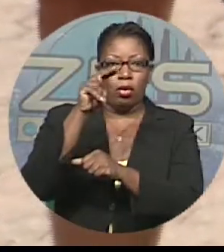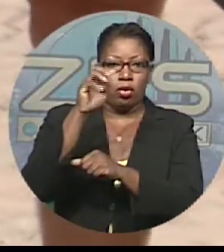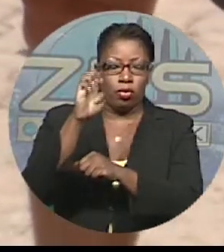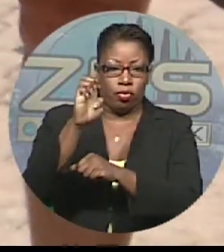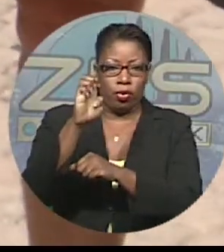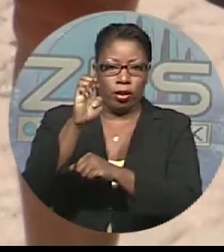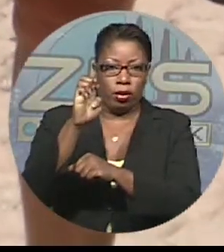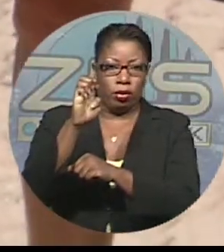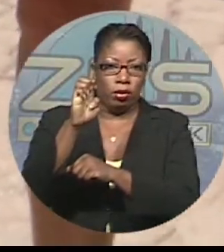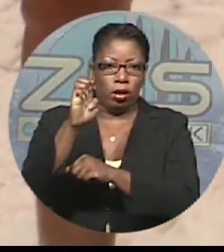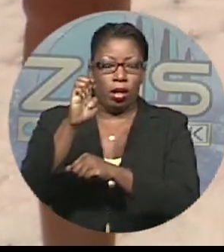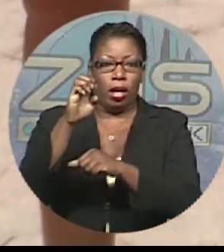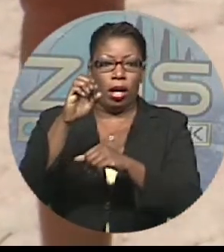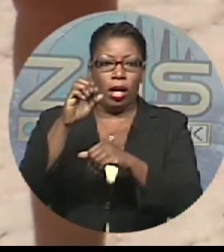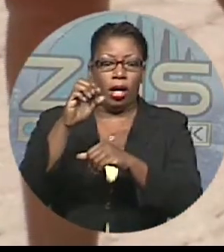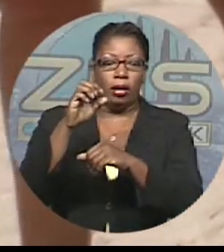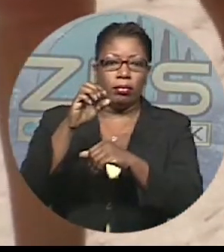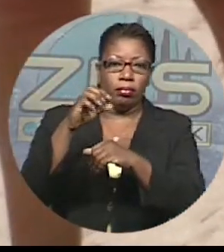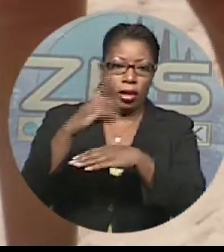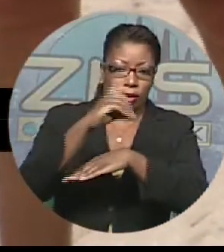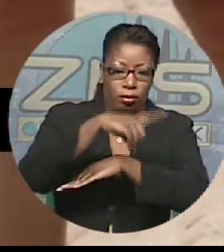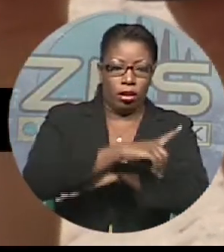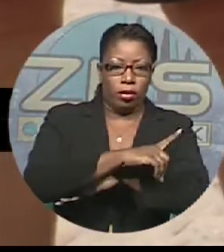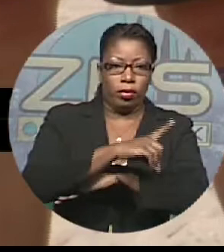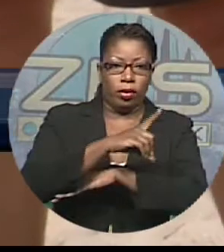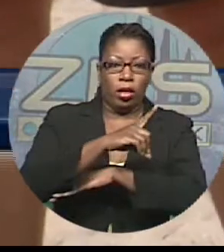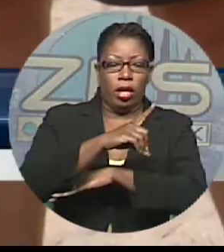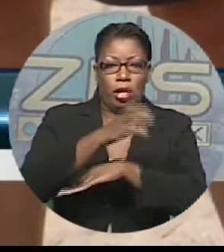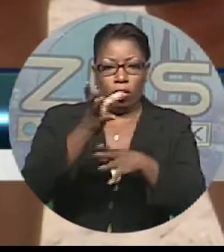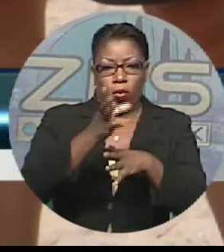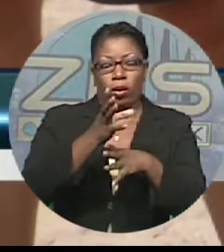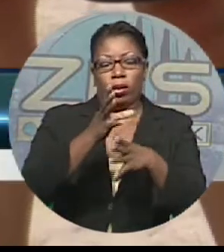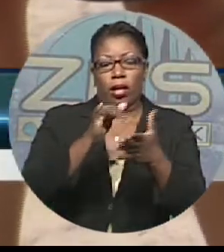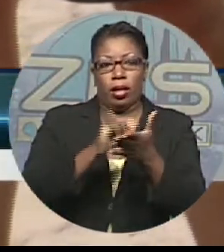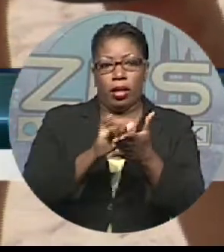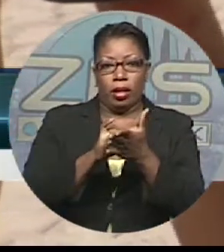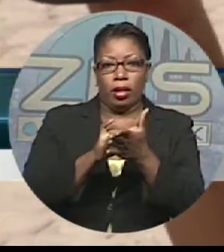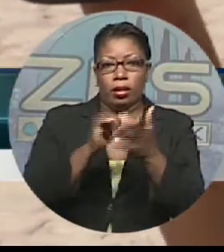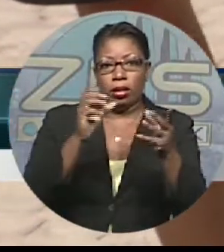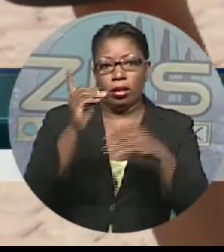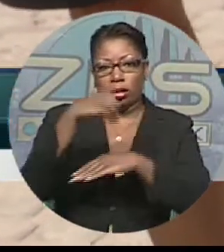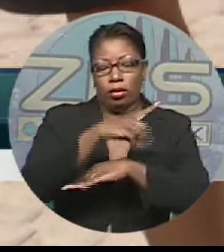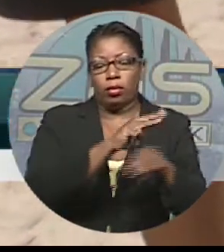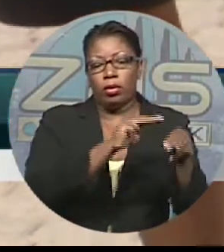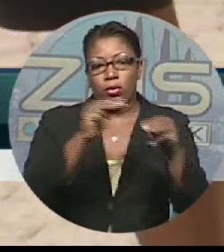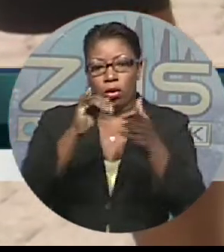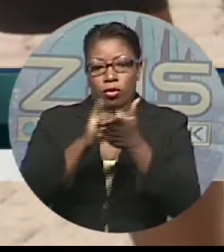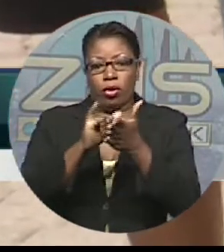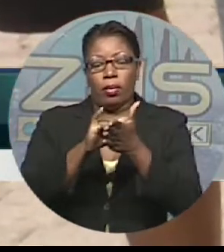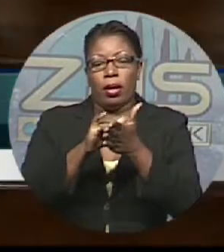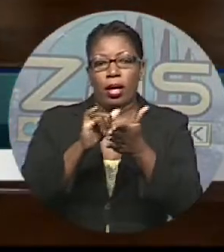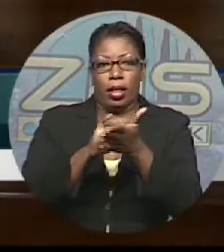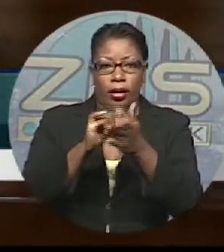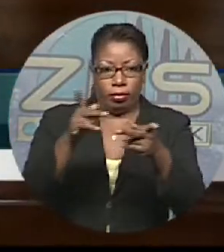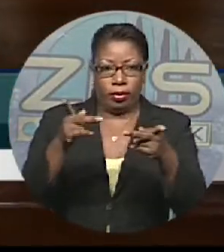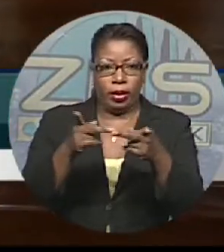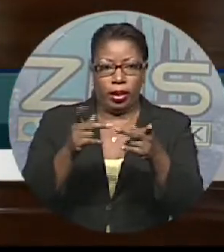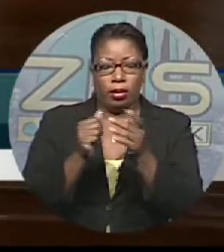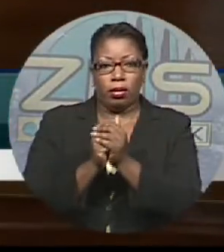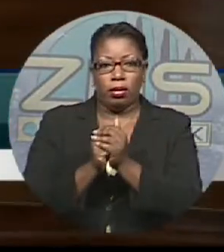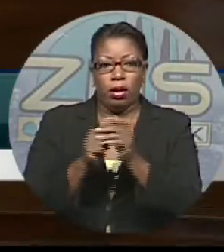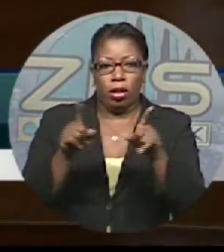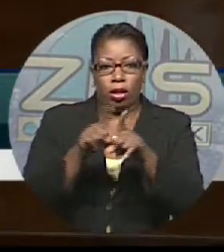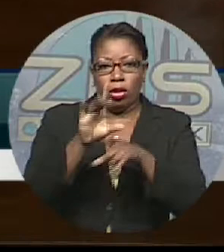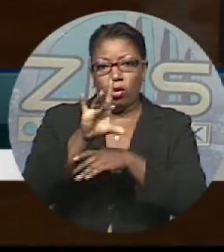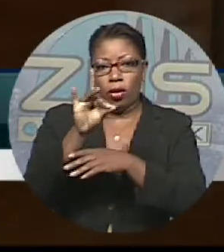Key, and had requested an order to have the dolphins removed from the facility. In his written ruling, Justice Stephen Isaacs found, among